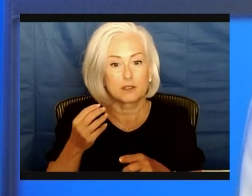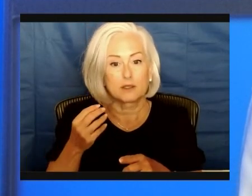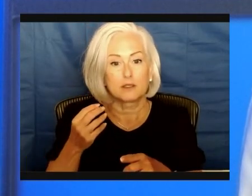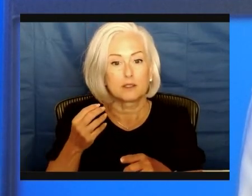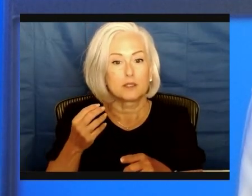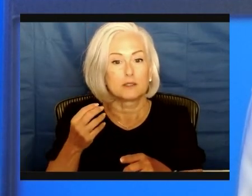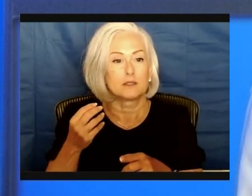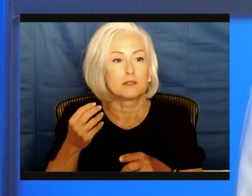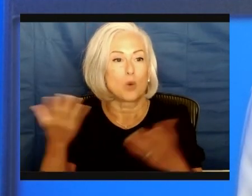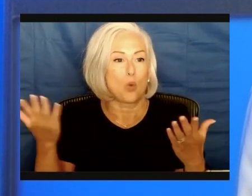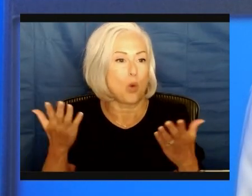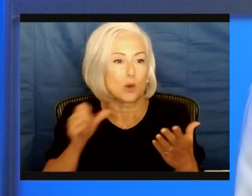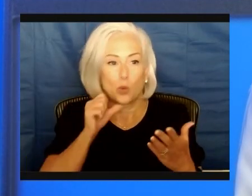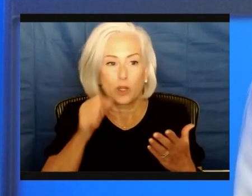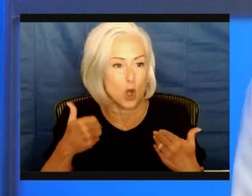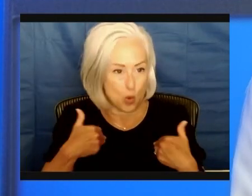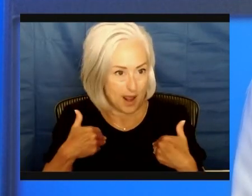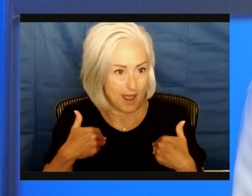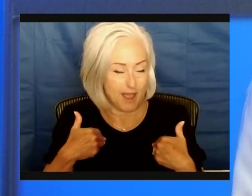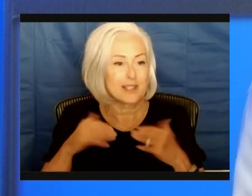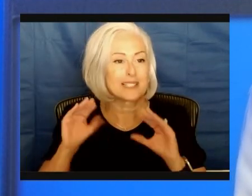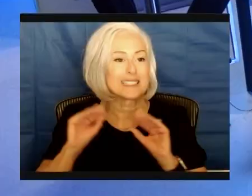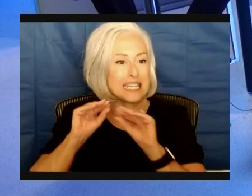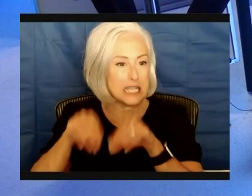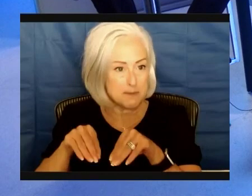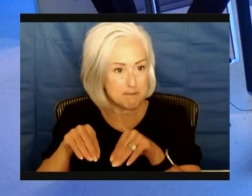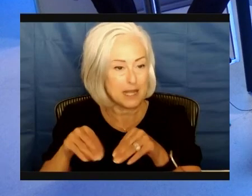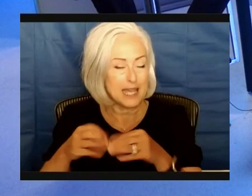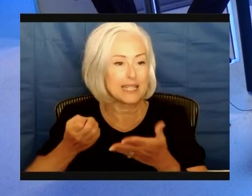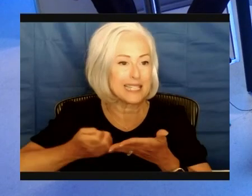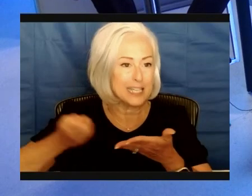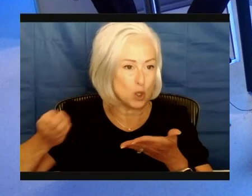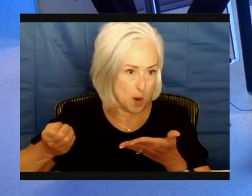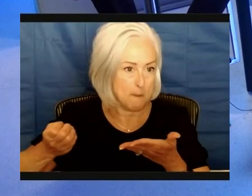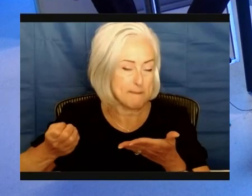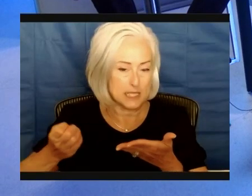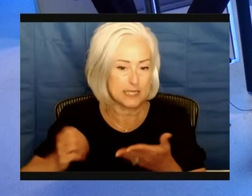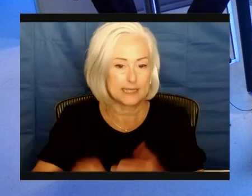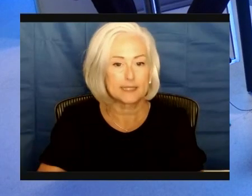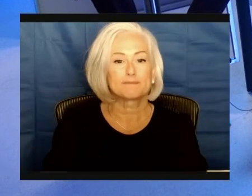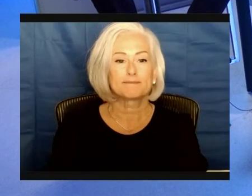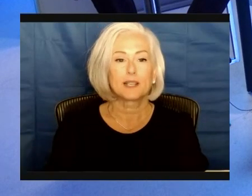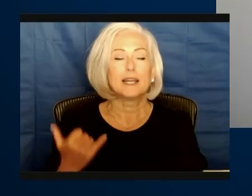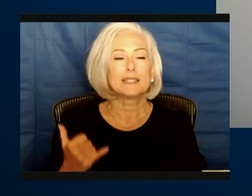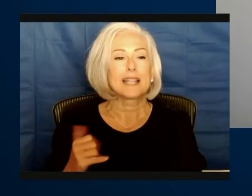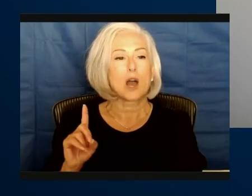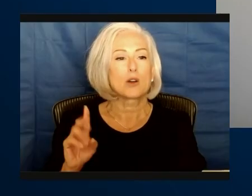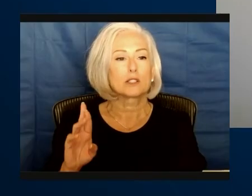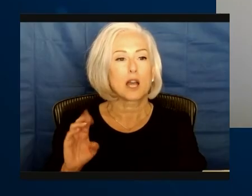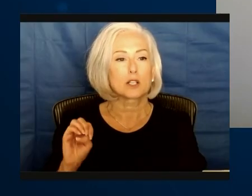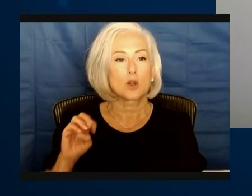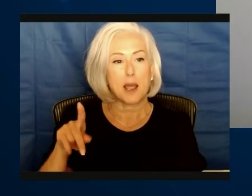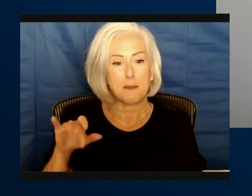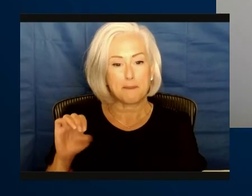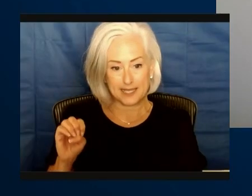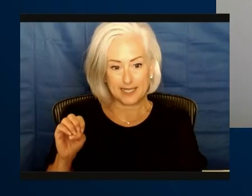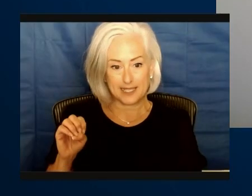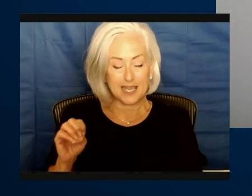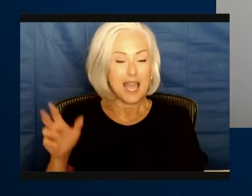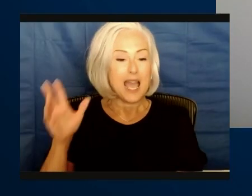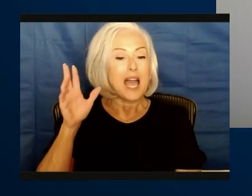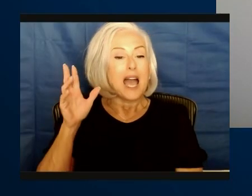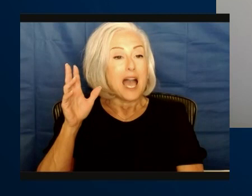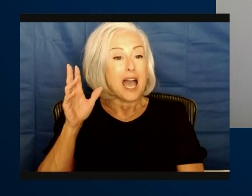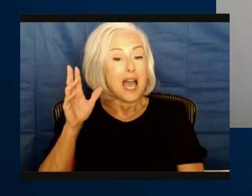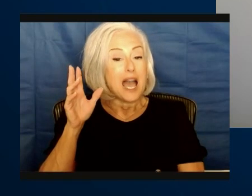have the implants and instruments. Well, I'm going to turn to Dr. Epi for just a moment. So, okay, Dr. Epi, I hear the job that you've now